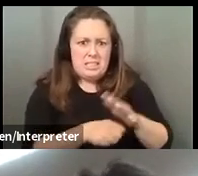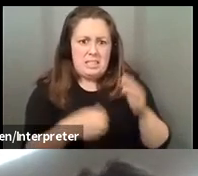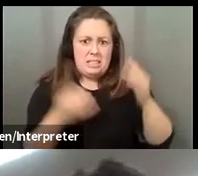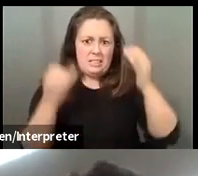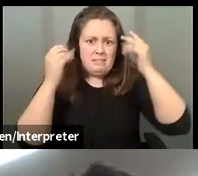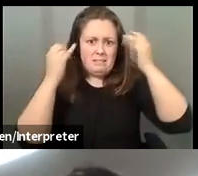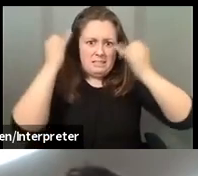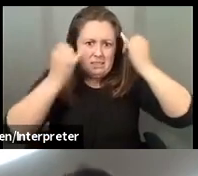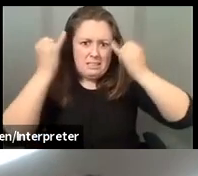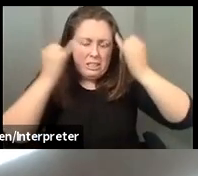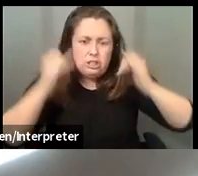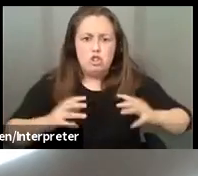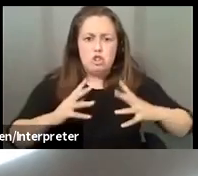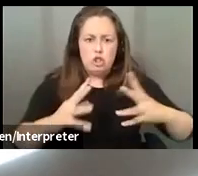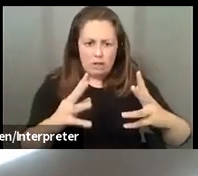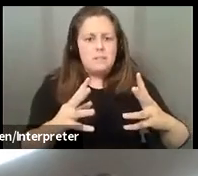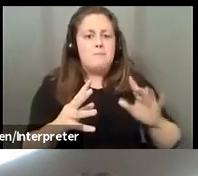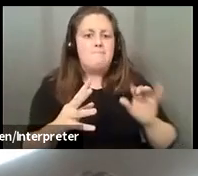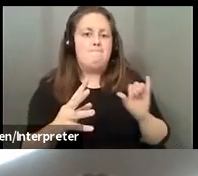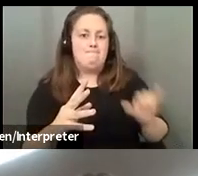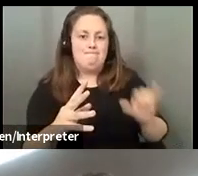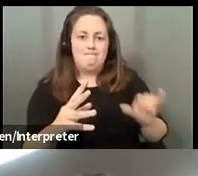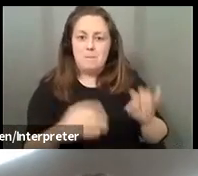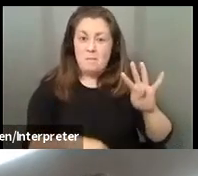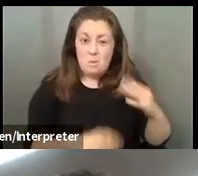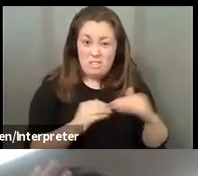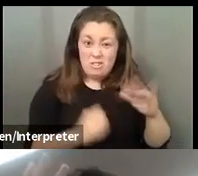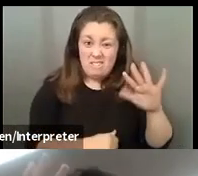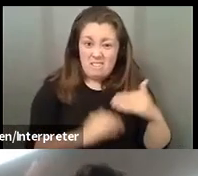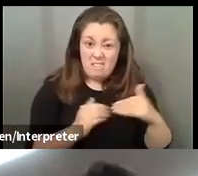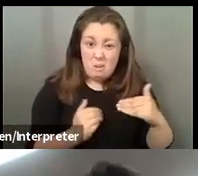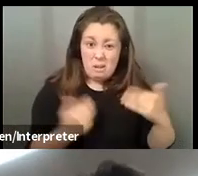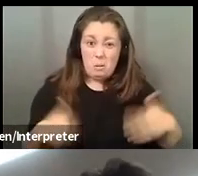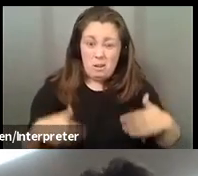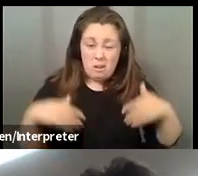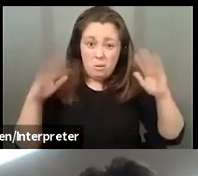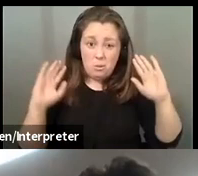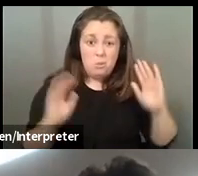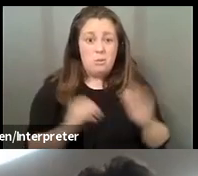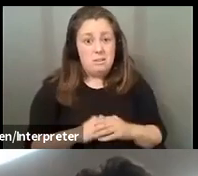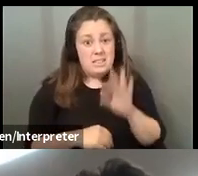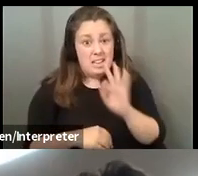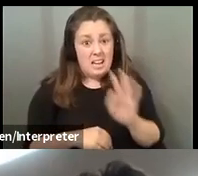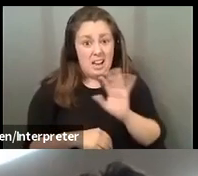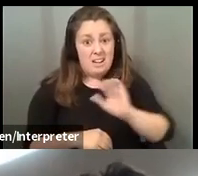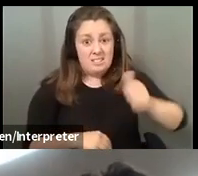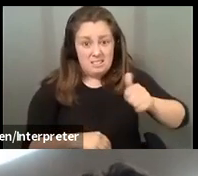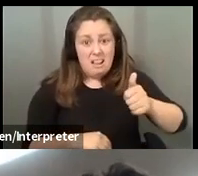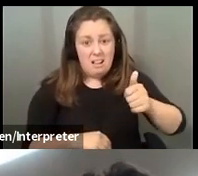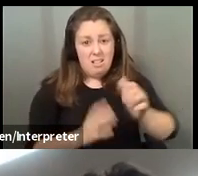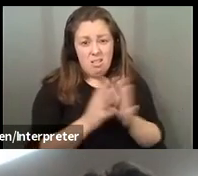about this. I thought this was a telling thought. They are fourth and fifth grade students. That is a lot to bear as 9, 10, or 11-year-olds.